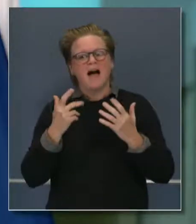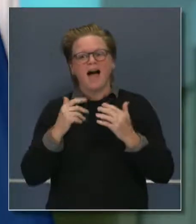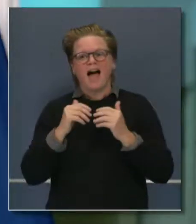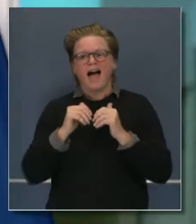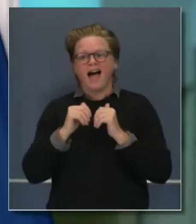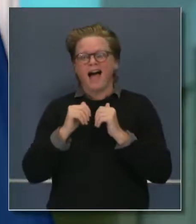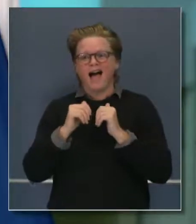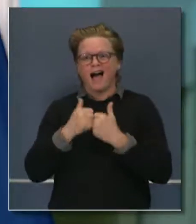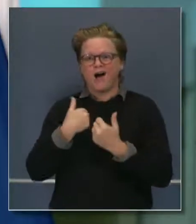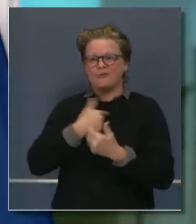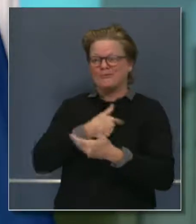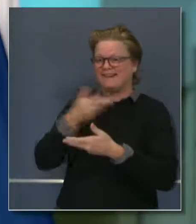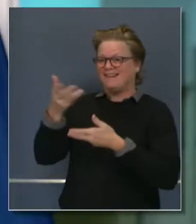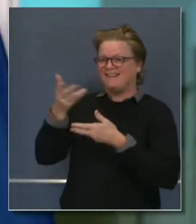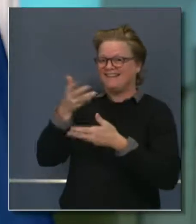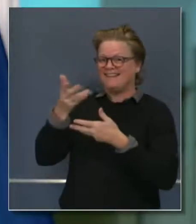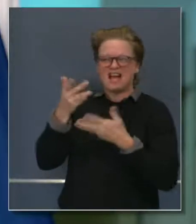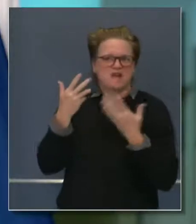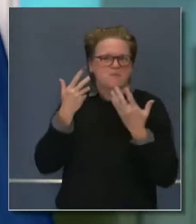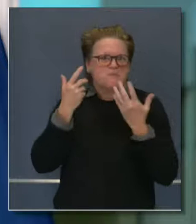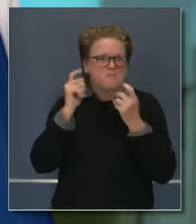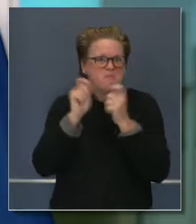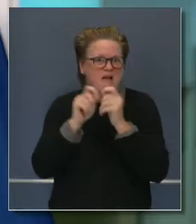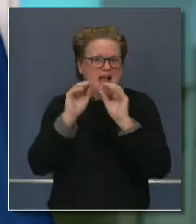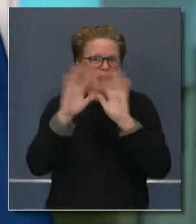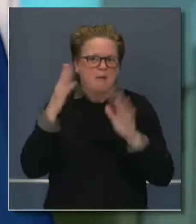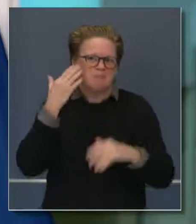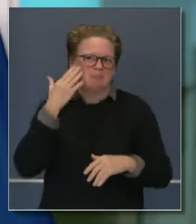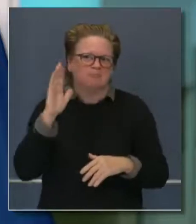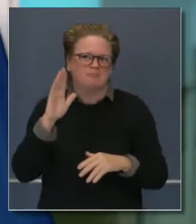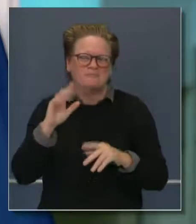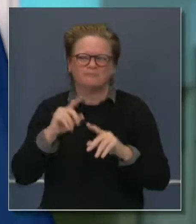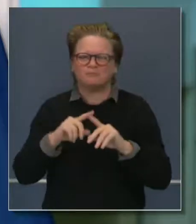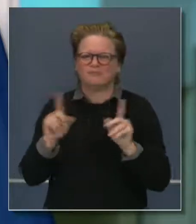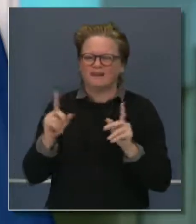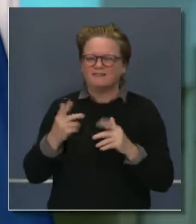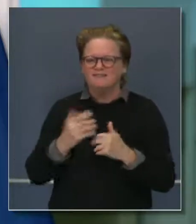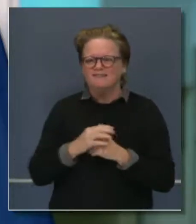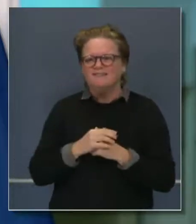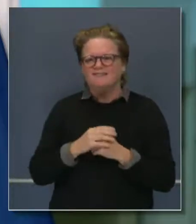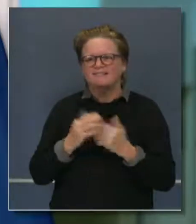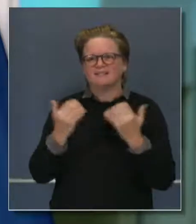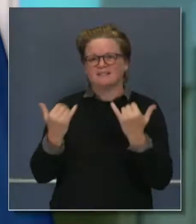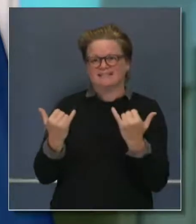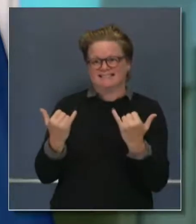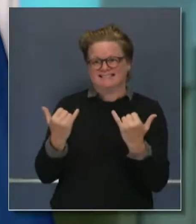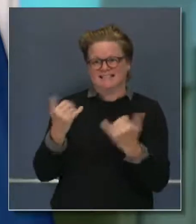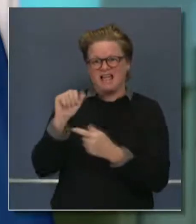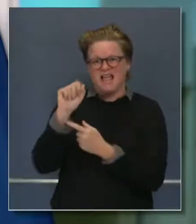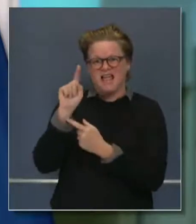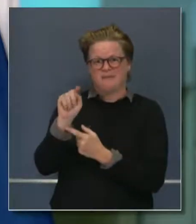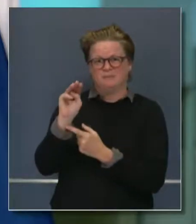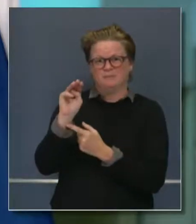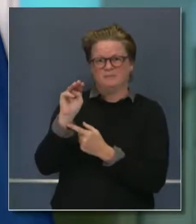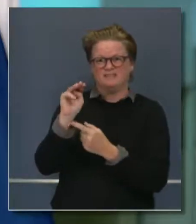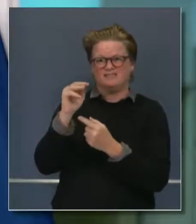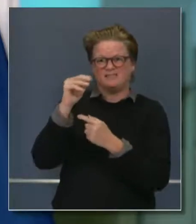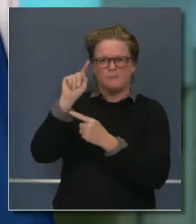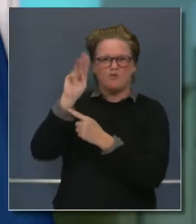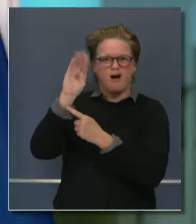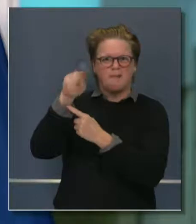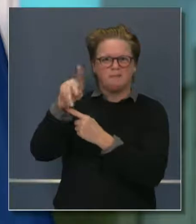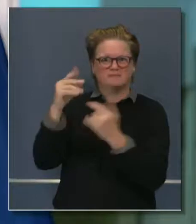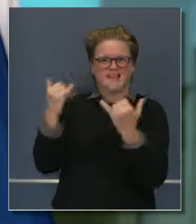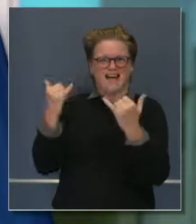which lawsuits may be dropped, which lawsuits can be addressed by executive order, lawsuits can be addressed through agency determinations